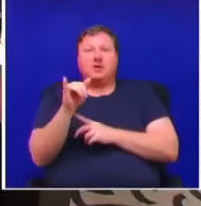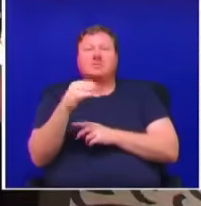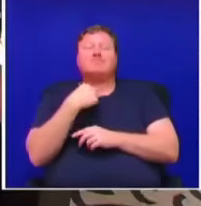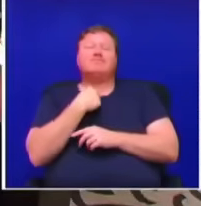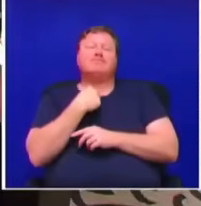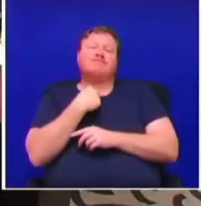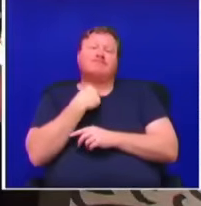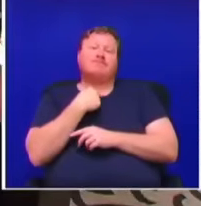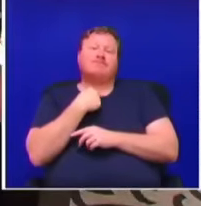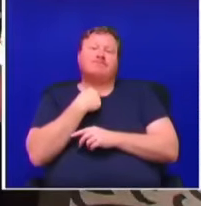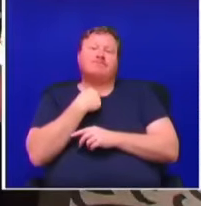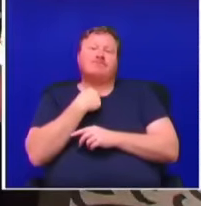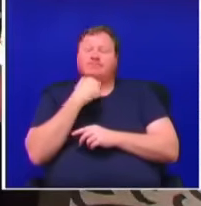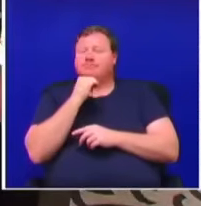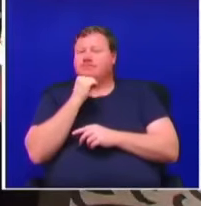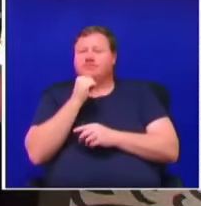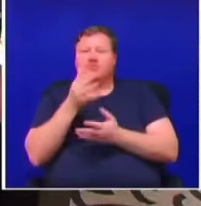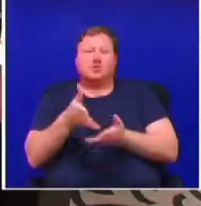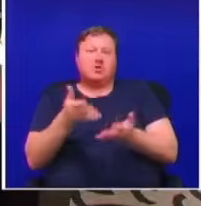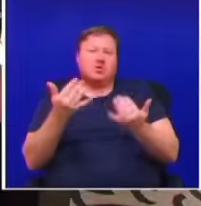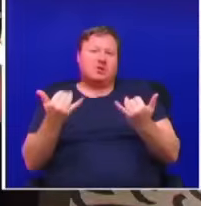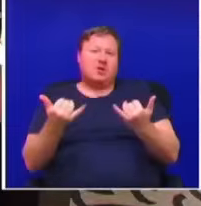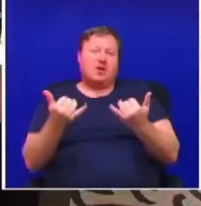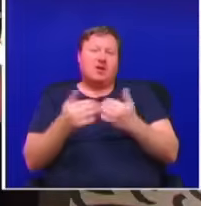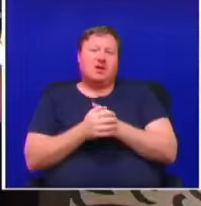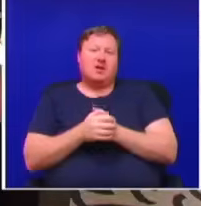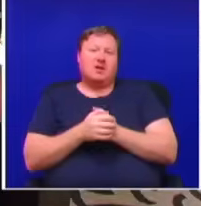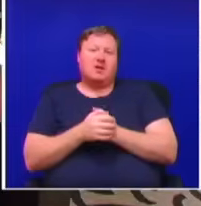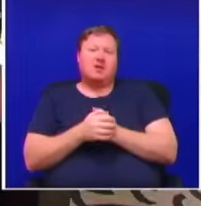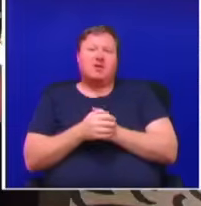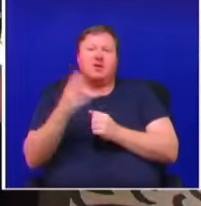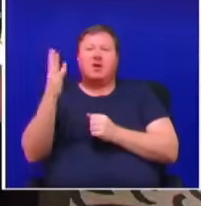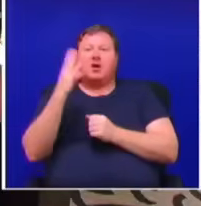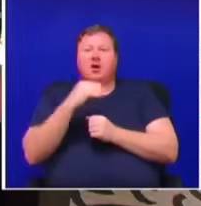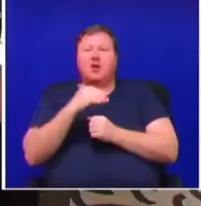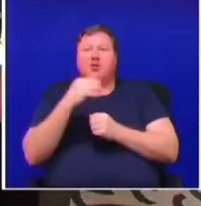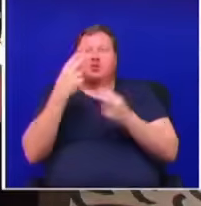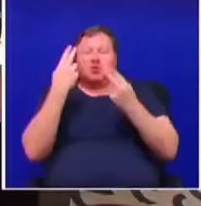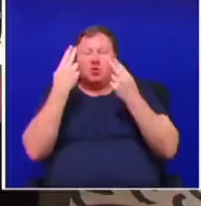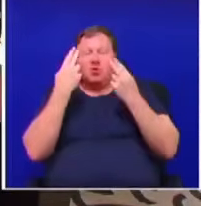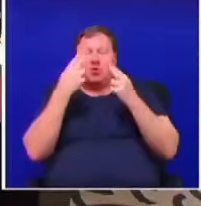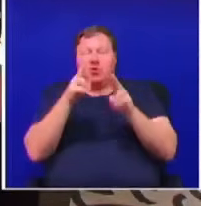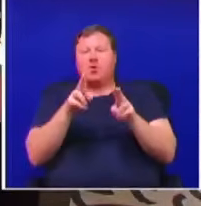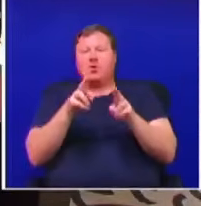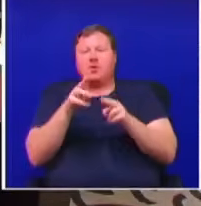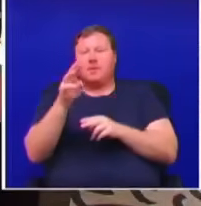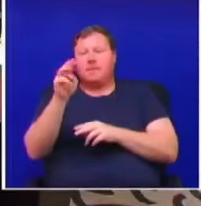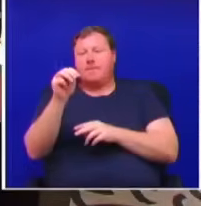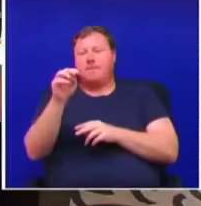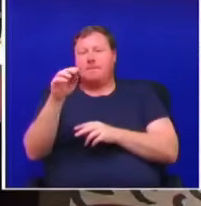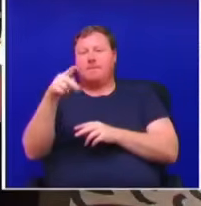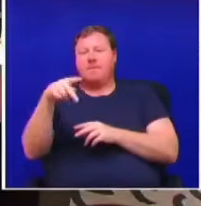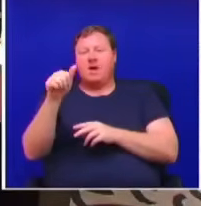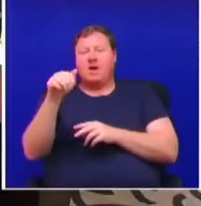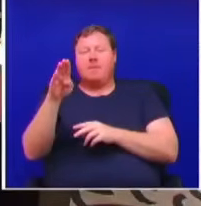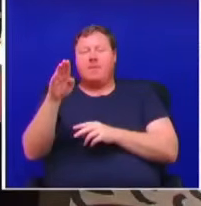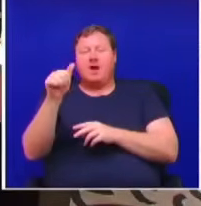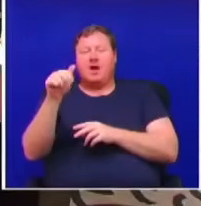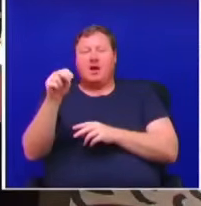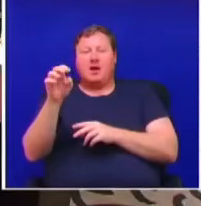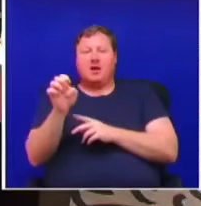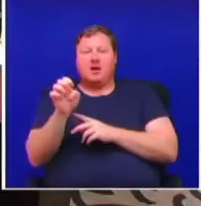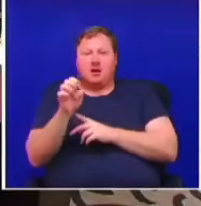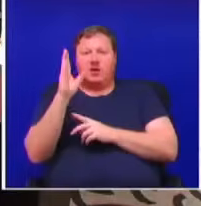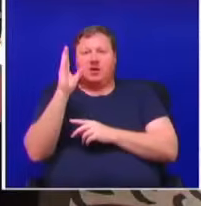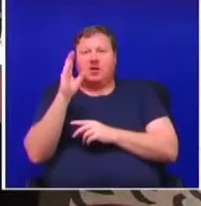family engagement and is not here physically and has asked Honorable Mpapane to take the question on